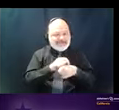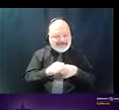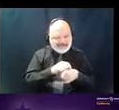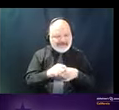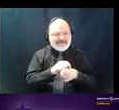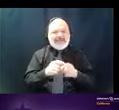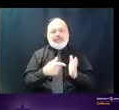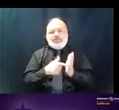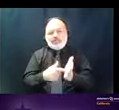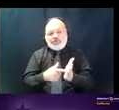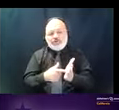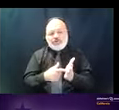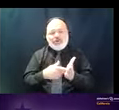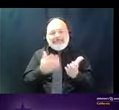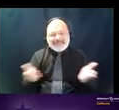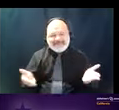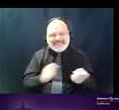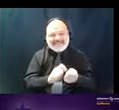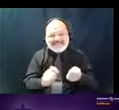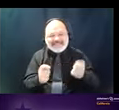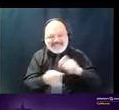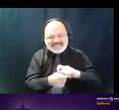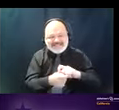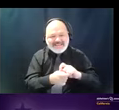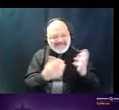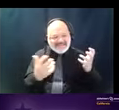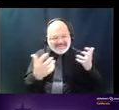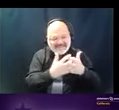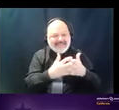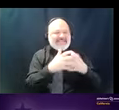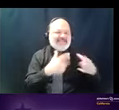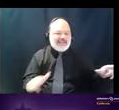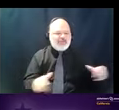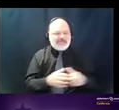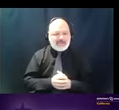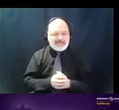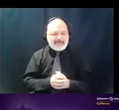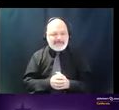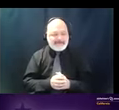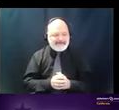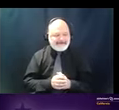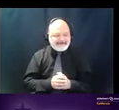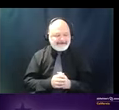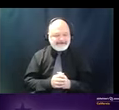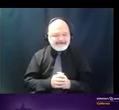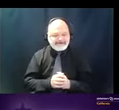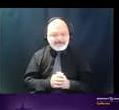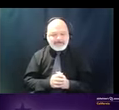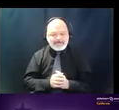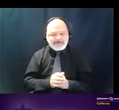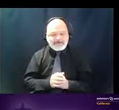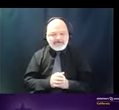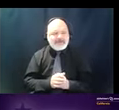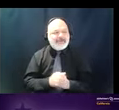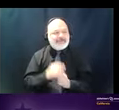and practice signage that are translated sensitive to the cultural norms. Next slide. So ways